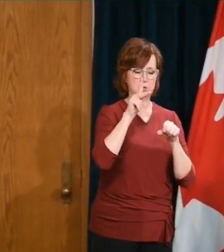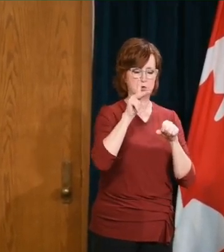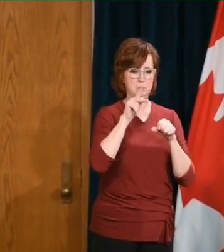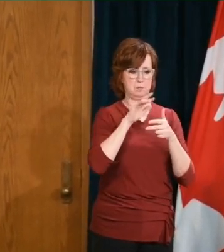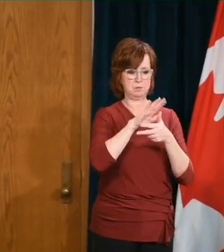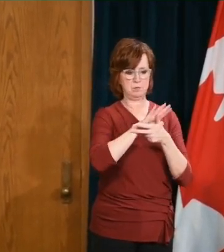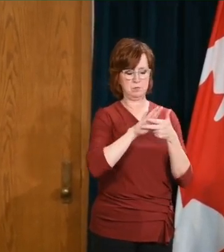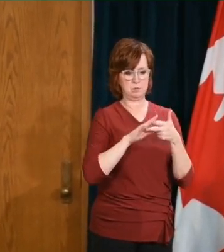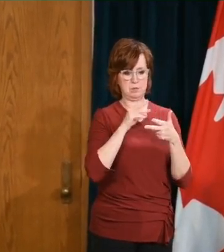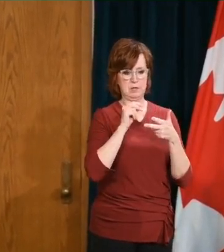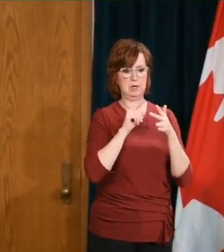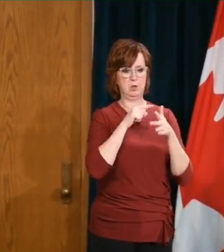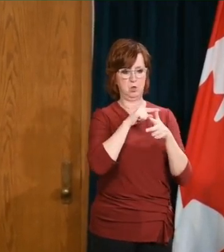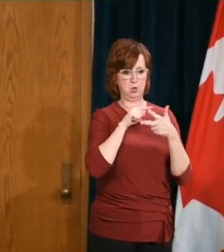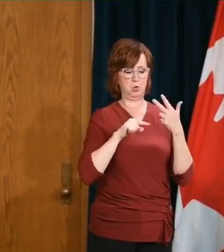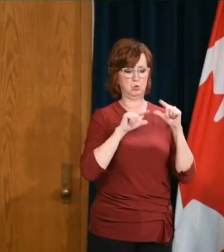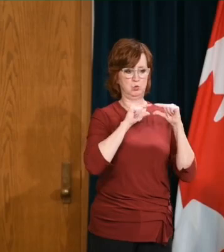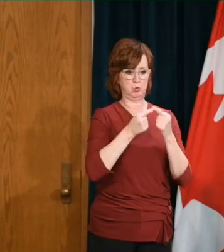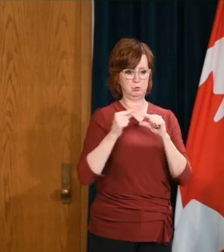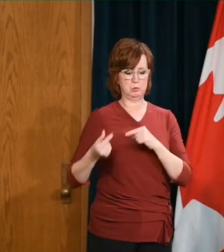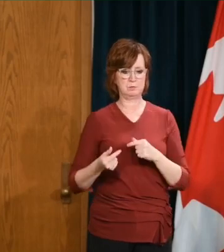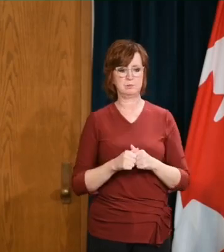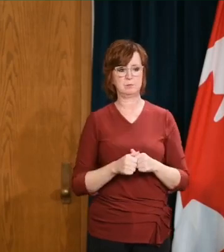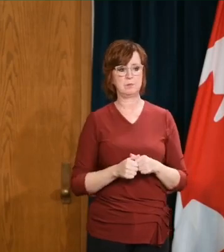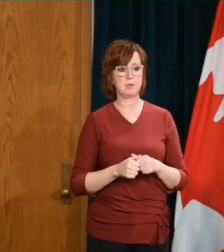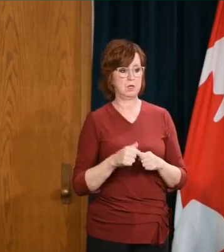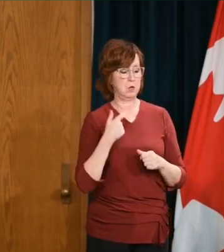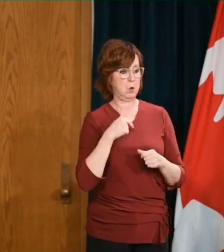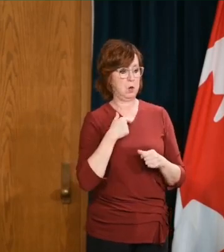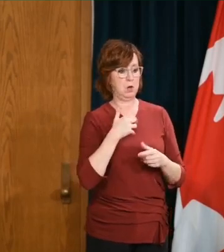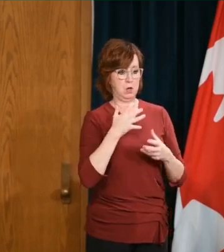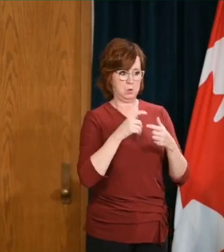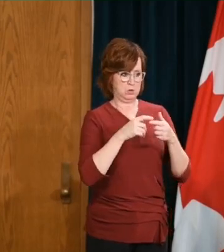to ensure that we are doing everything we can to prevent